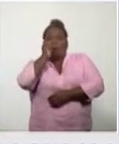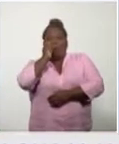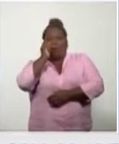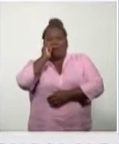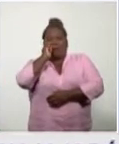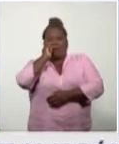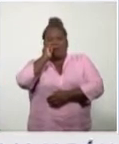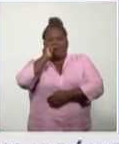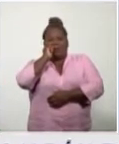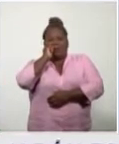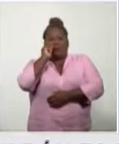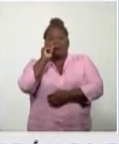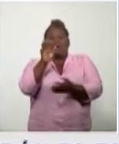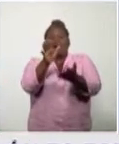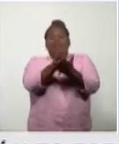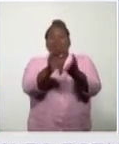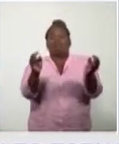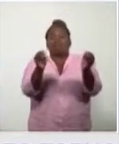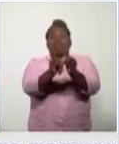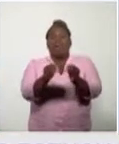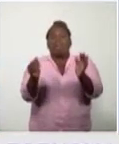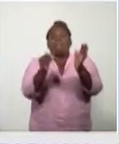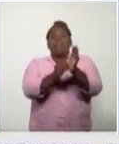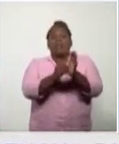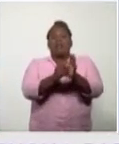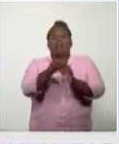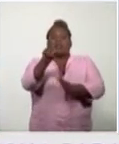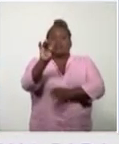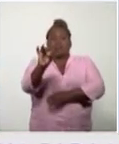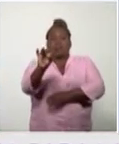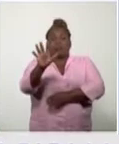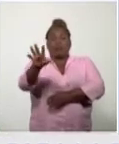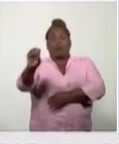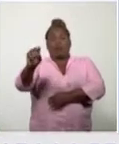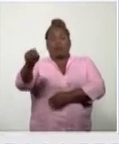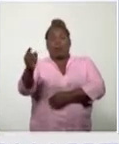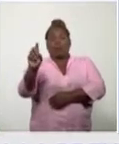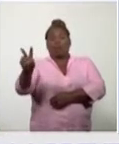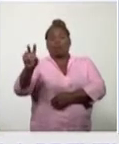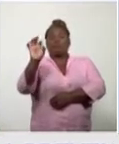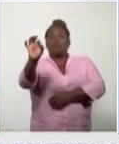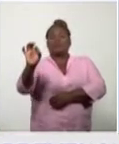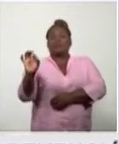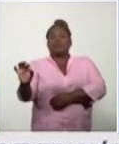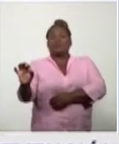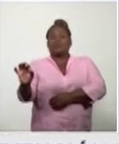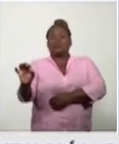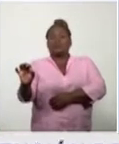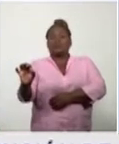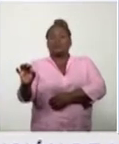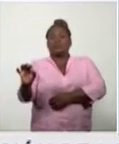49.8%, and 3 out of the 20 cases were male, accumulating 1,017 for